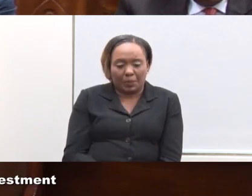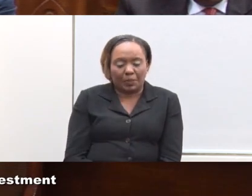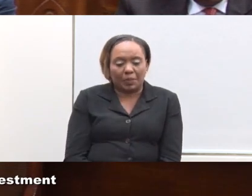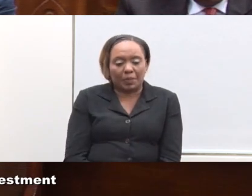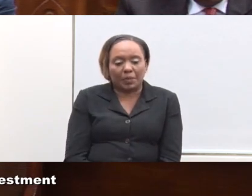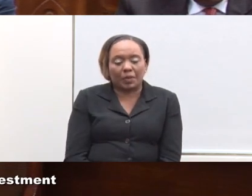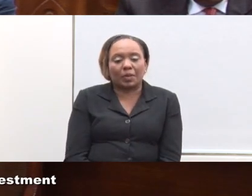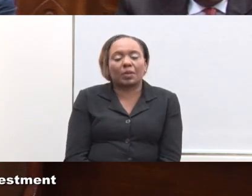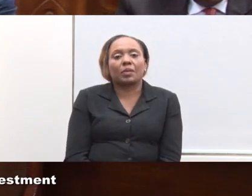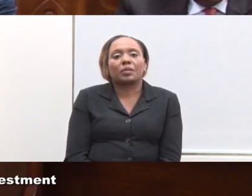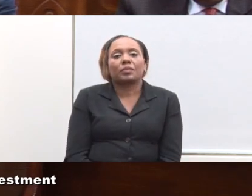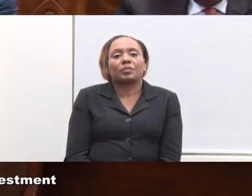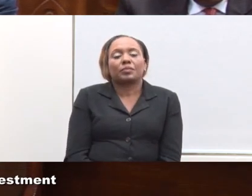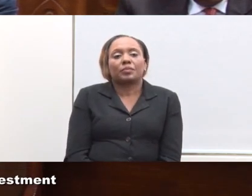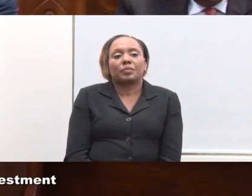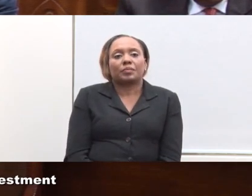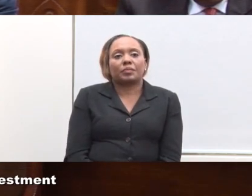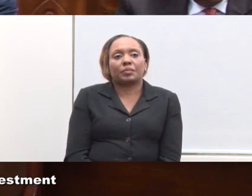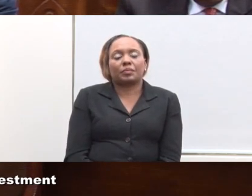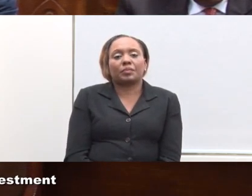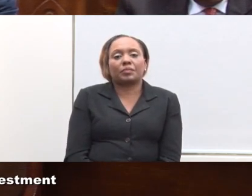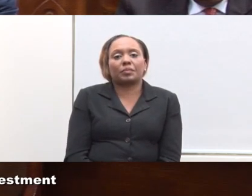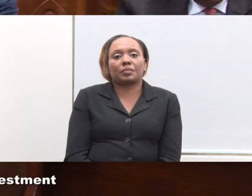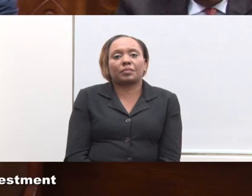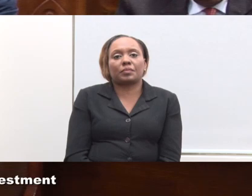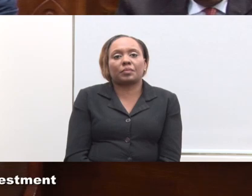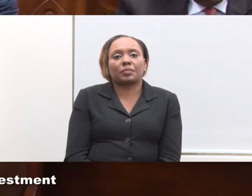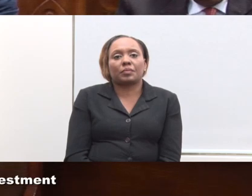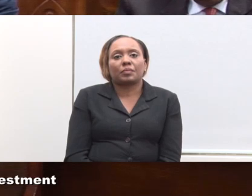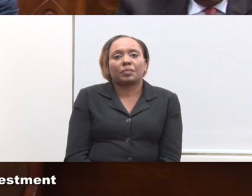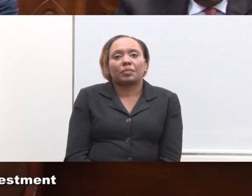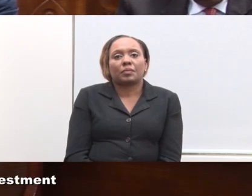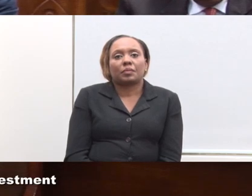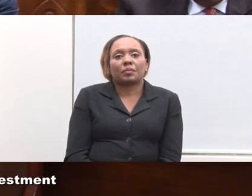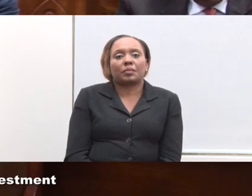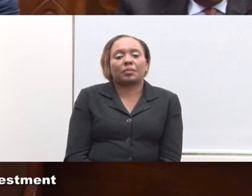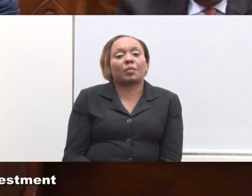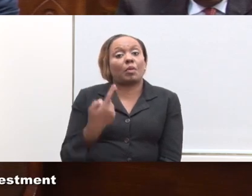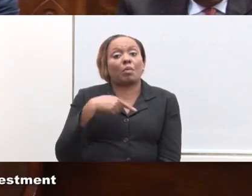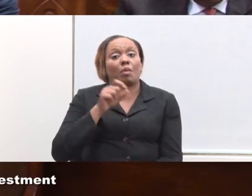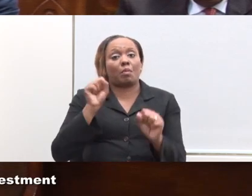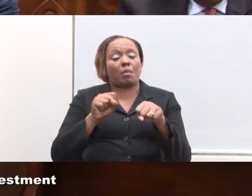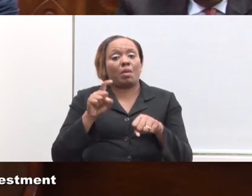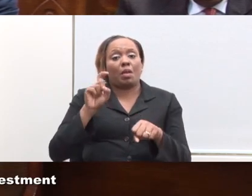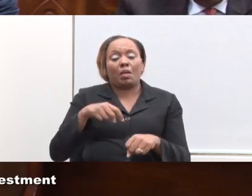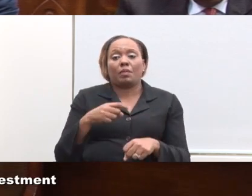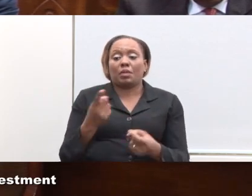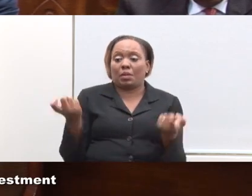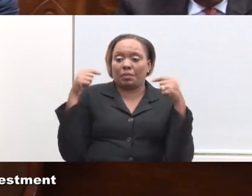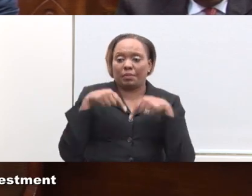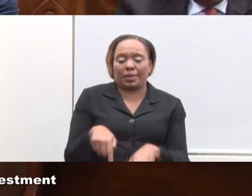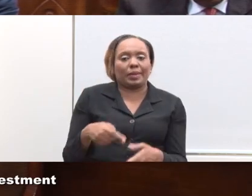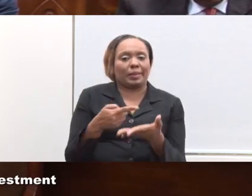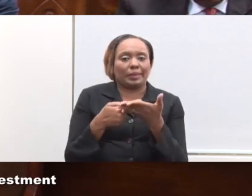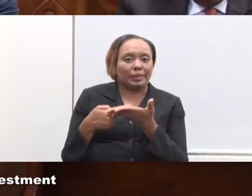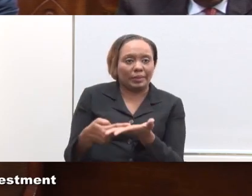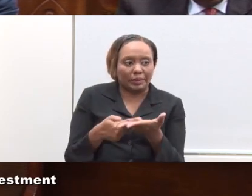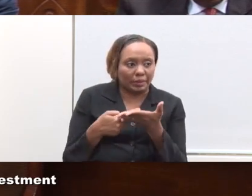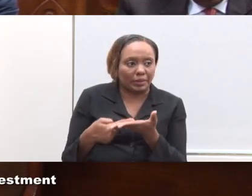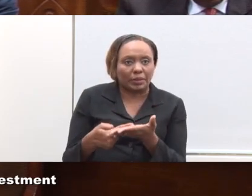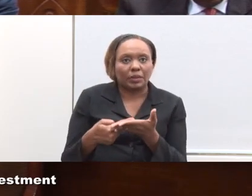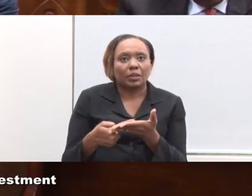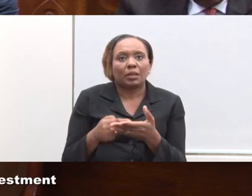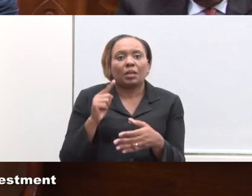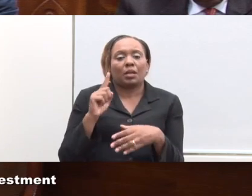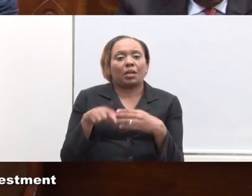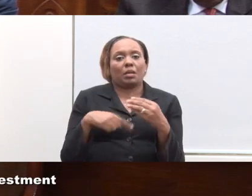assurance that we may have to come back and discuss in this honorable chamber the domestic